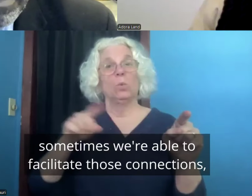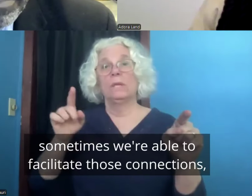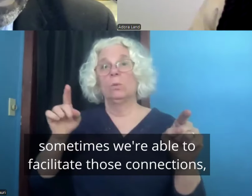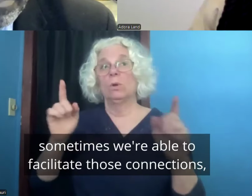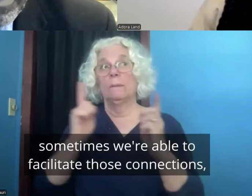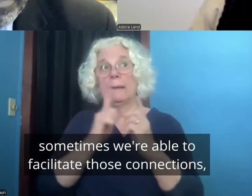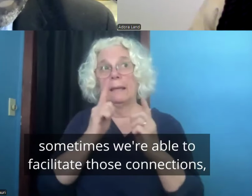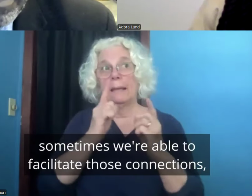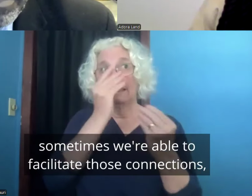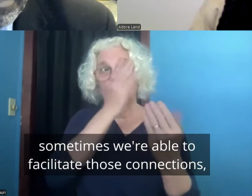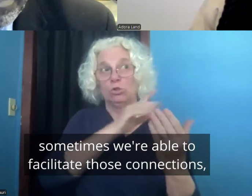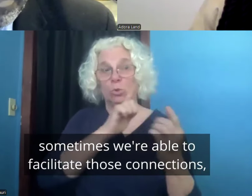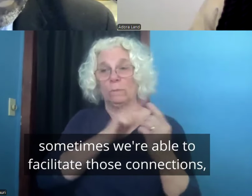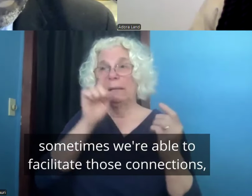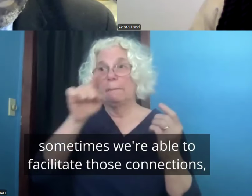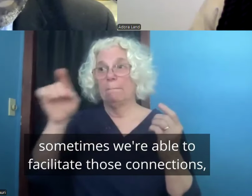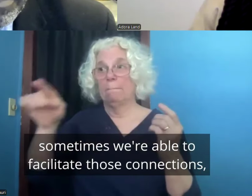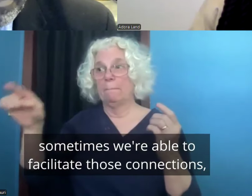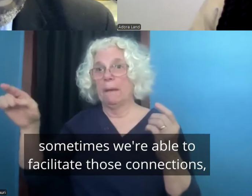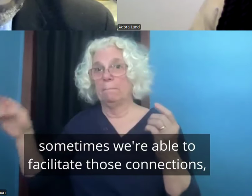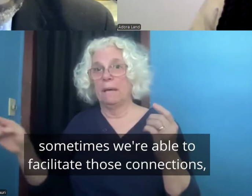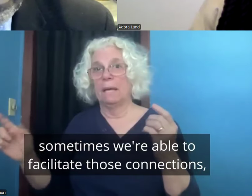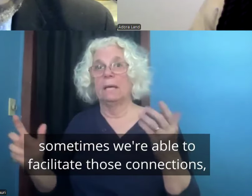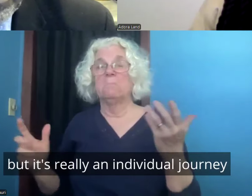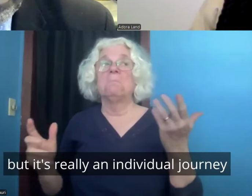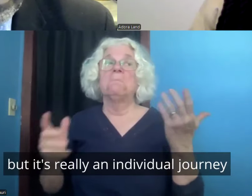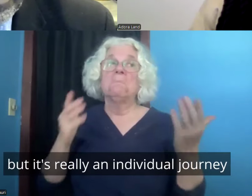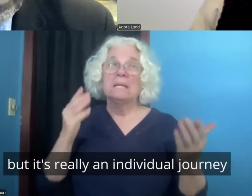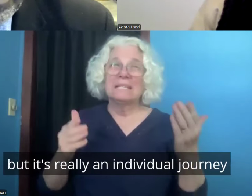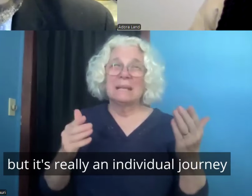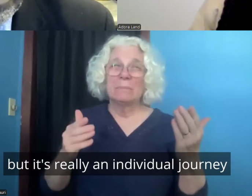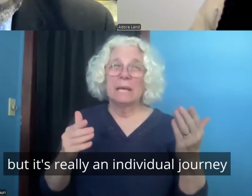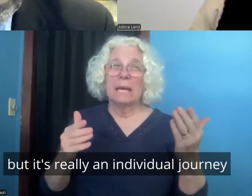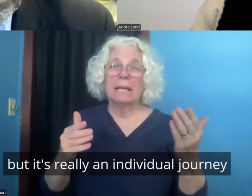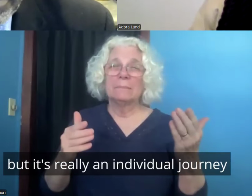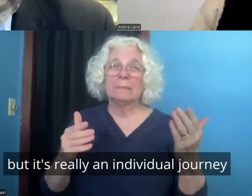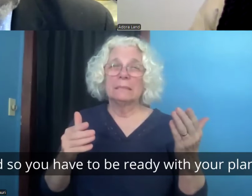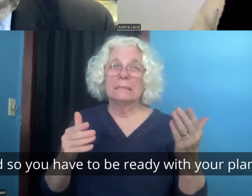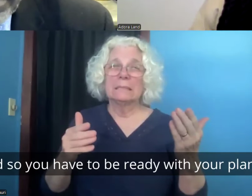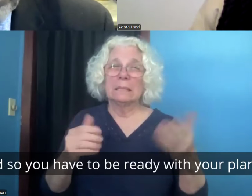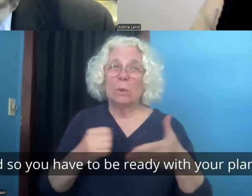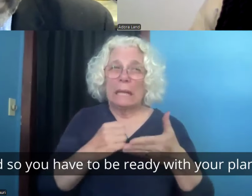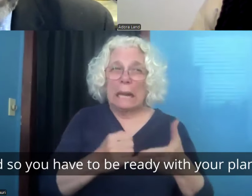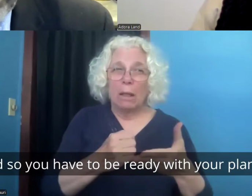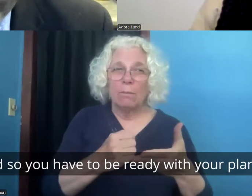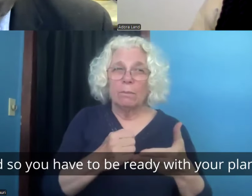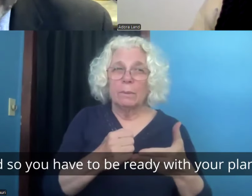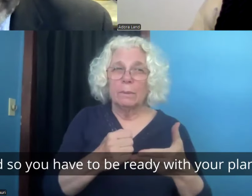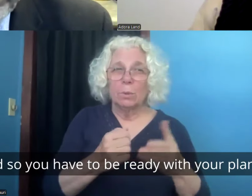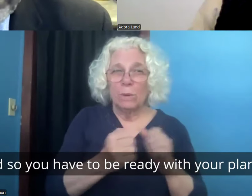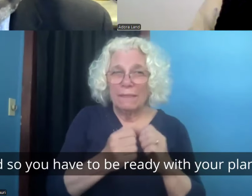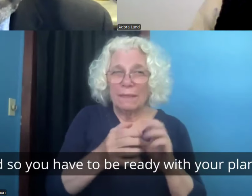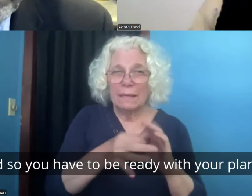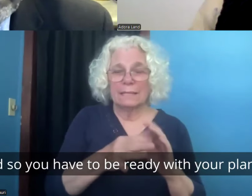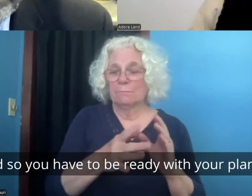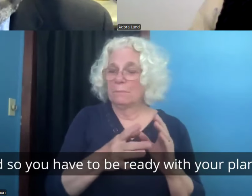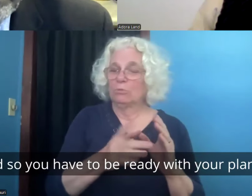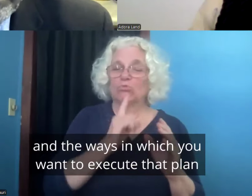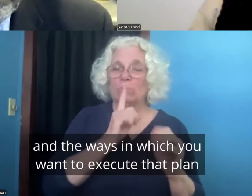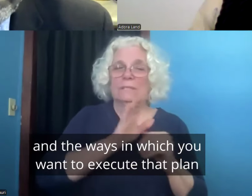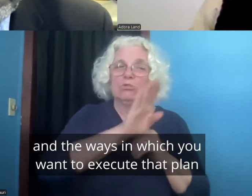make, sometimes we're able to help facilitate those connections, but it's really an individual journey, and so you have to be ready with